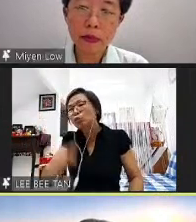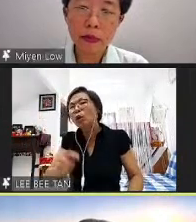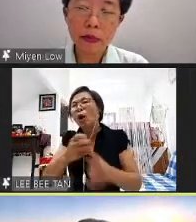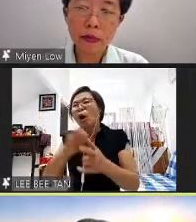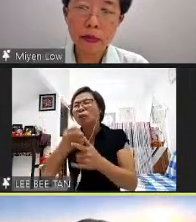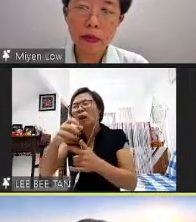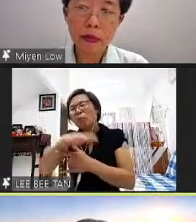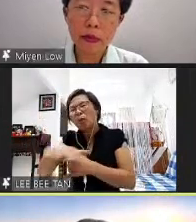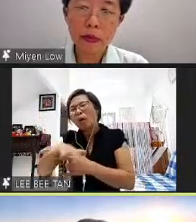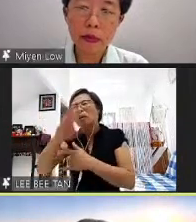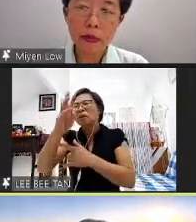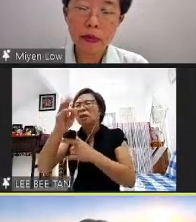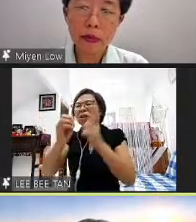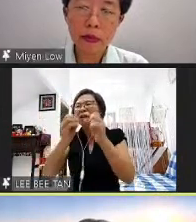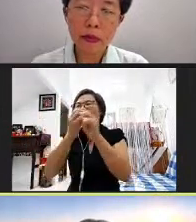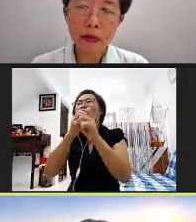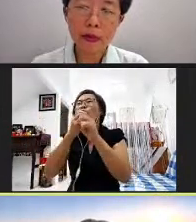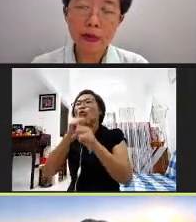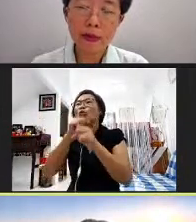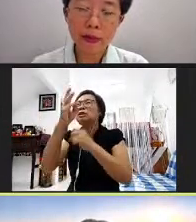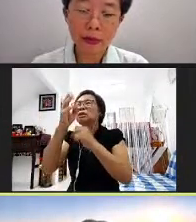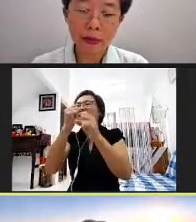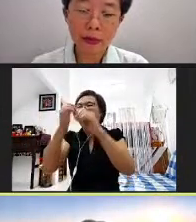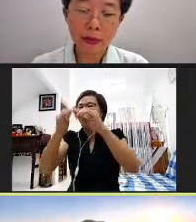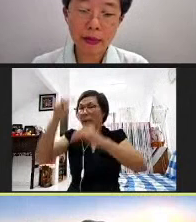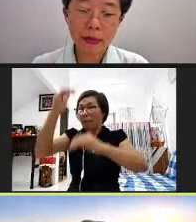about 60 and above.